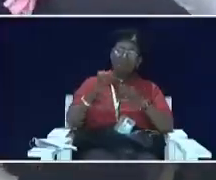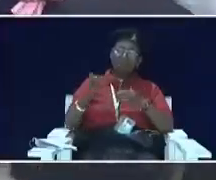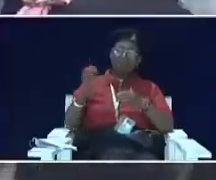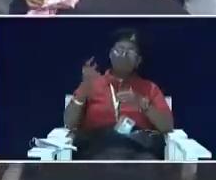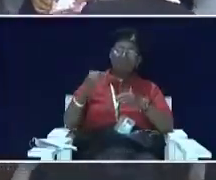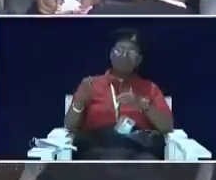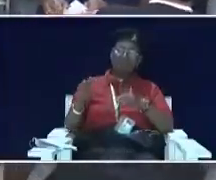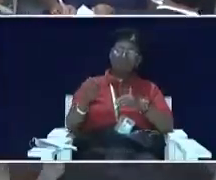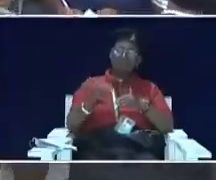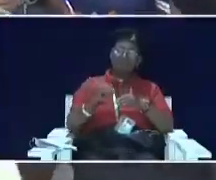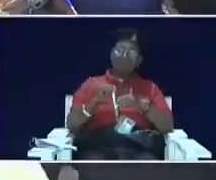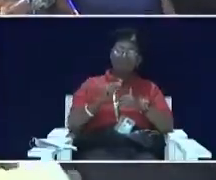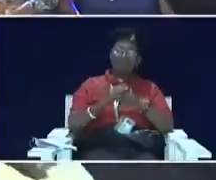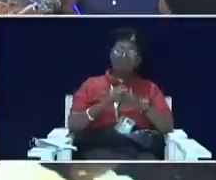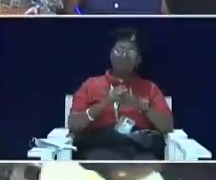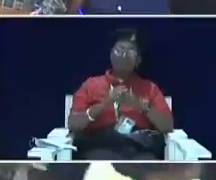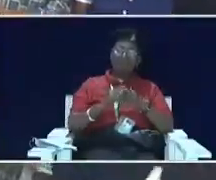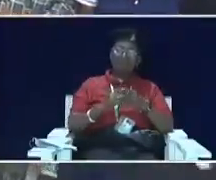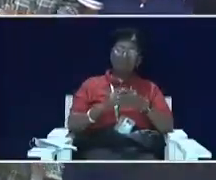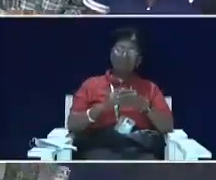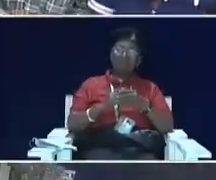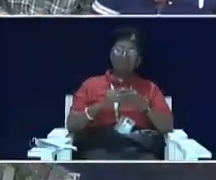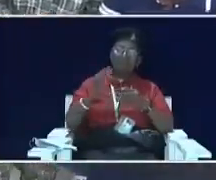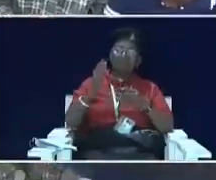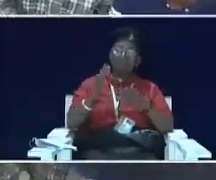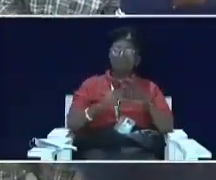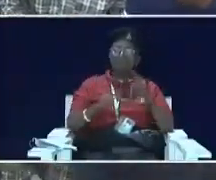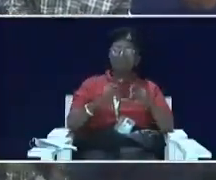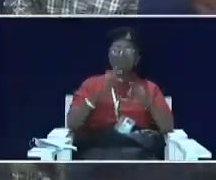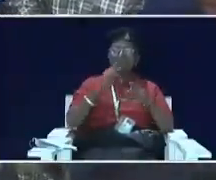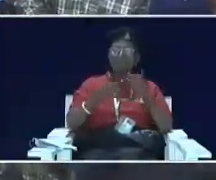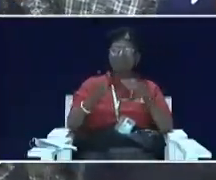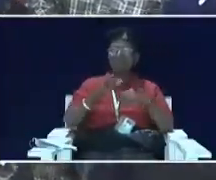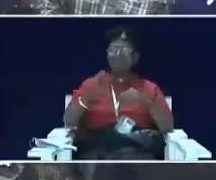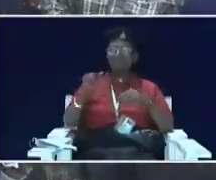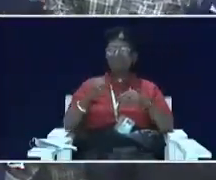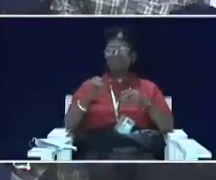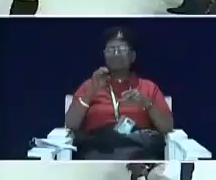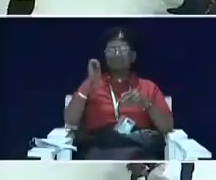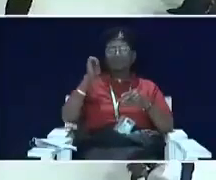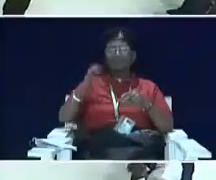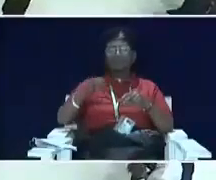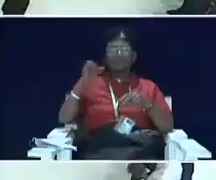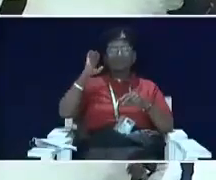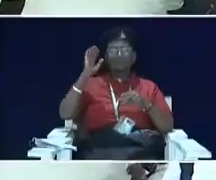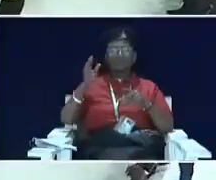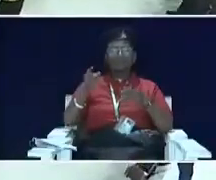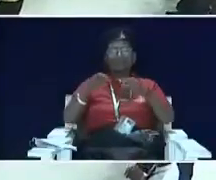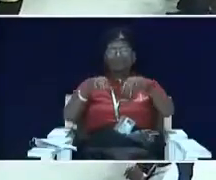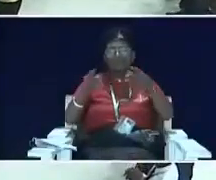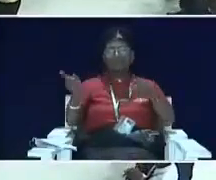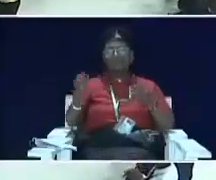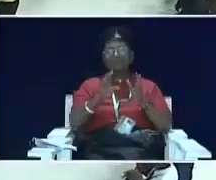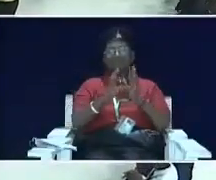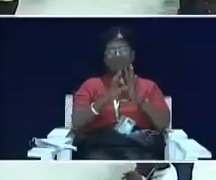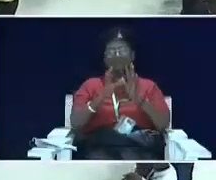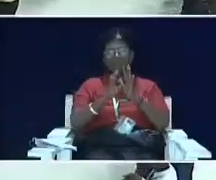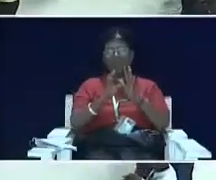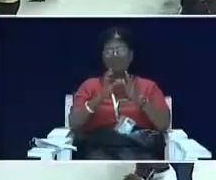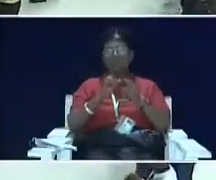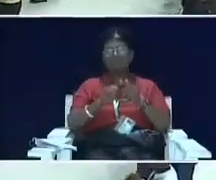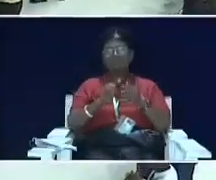coming around you. They will give you cards that I want you to fill very quickly. You write your